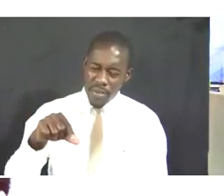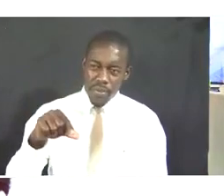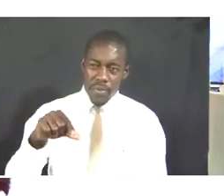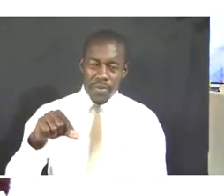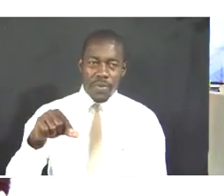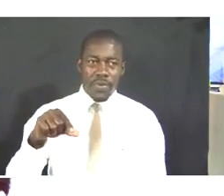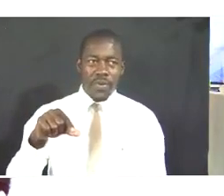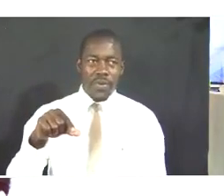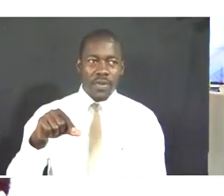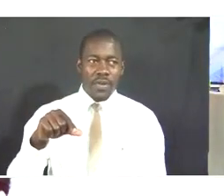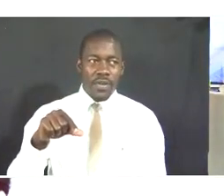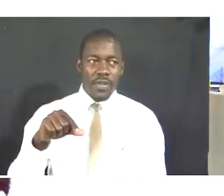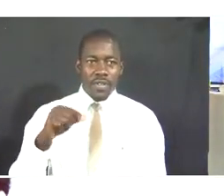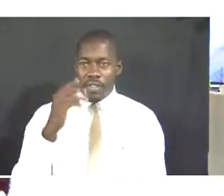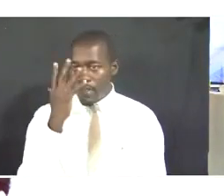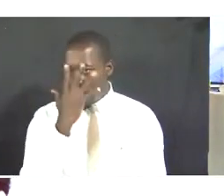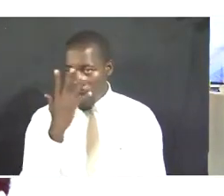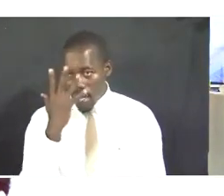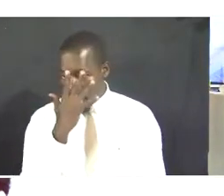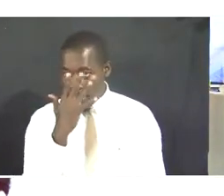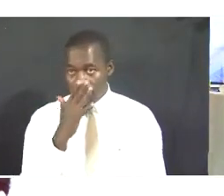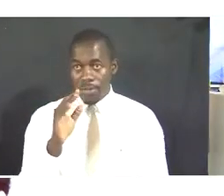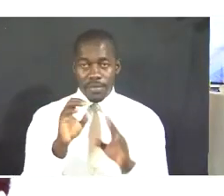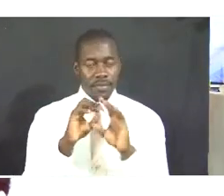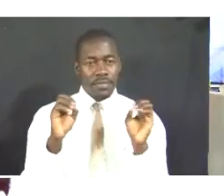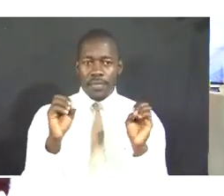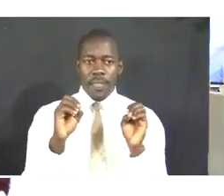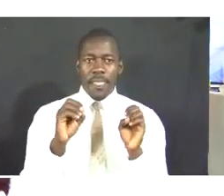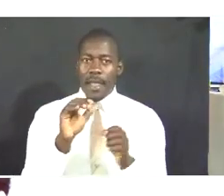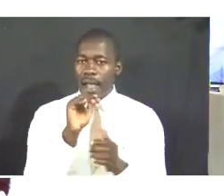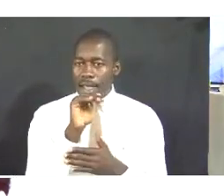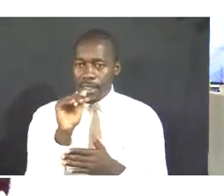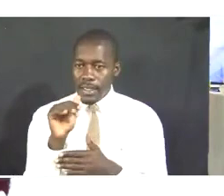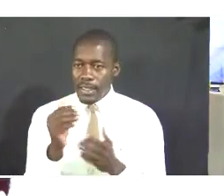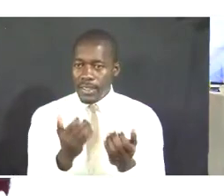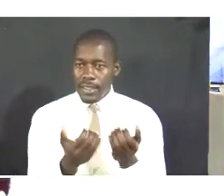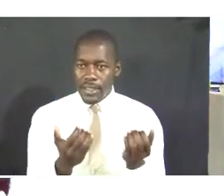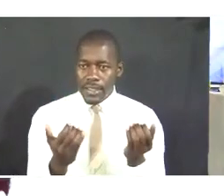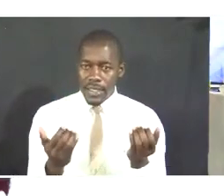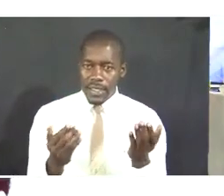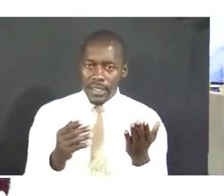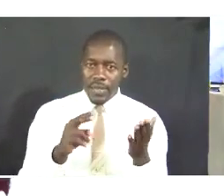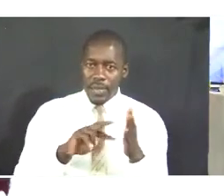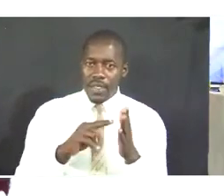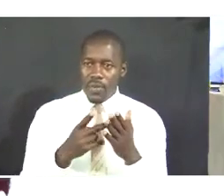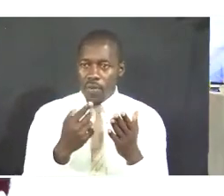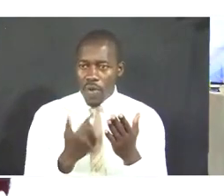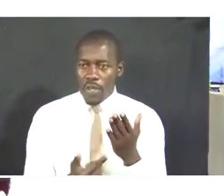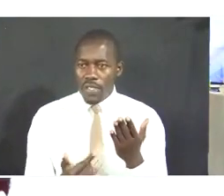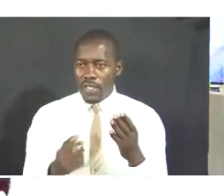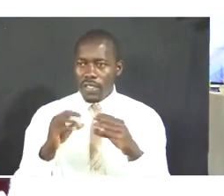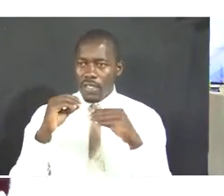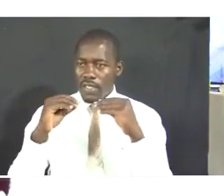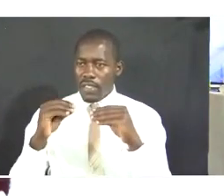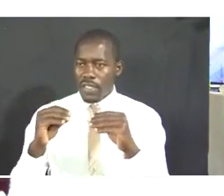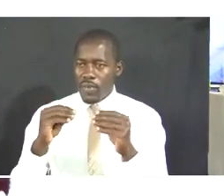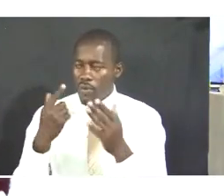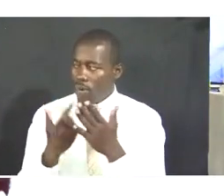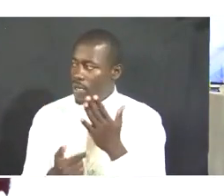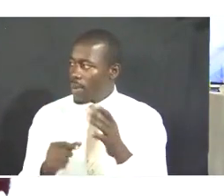LGBTQs++. Don't shy away from them. Ask them what it is, what they are being taught, because we